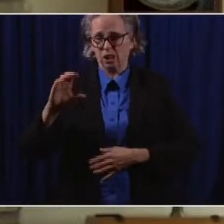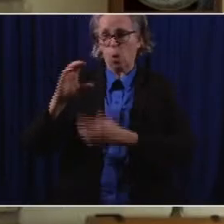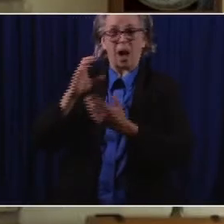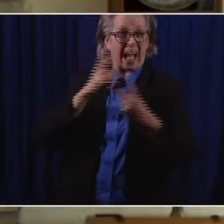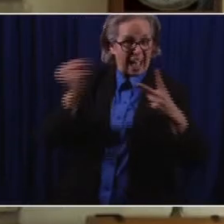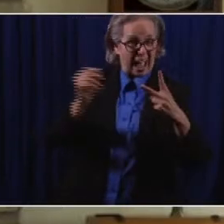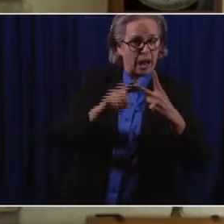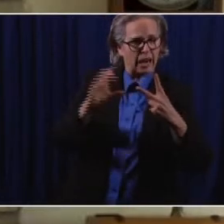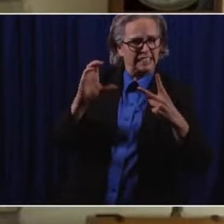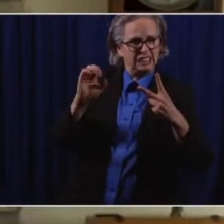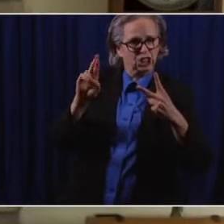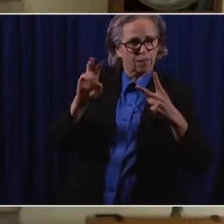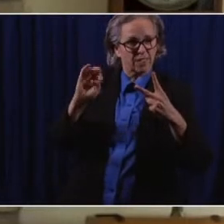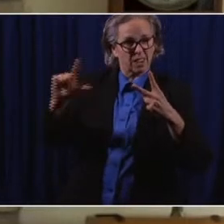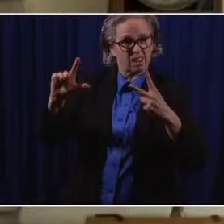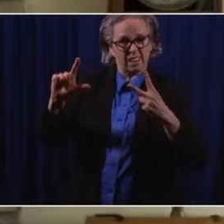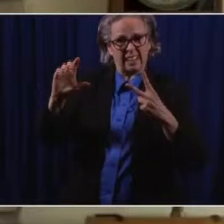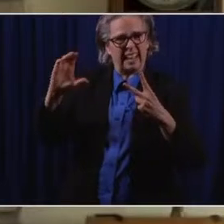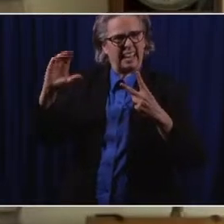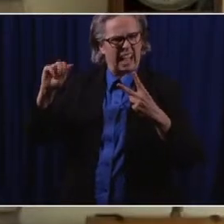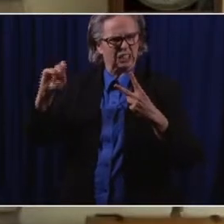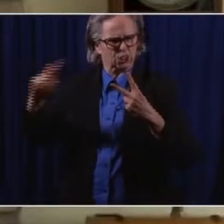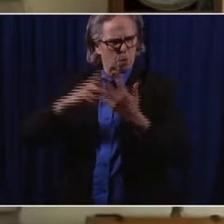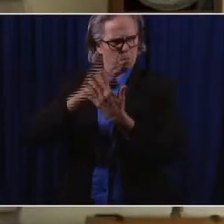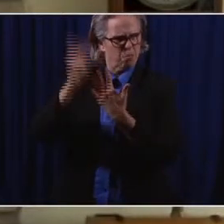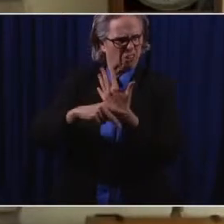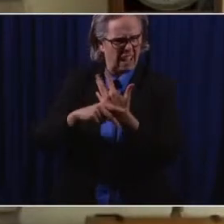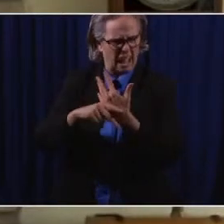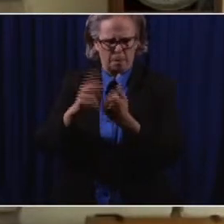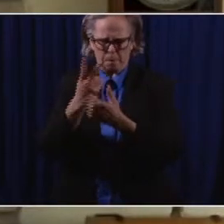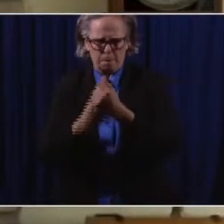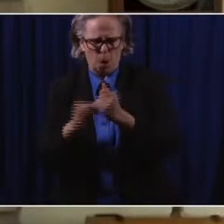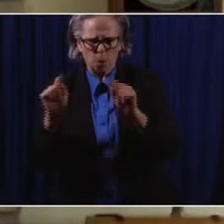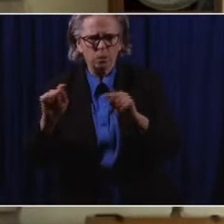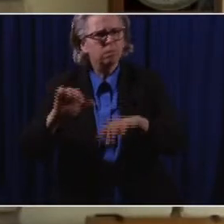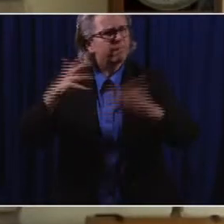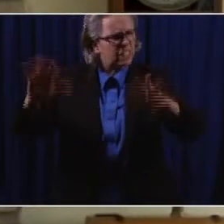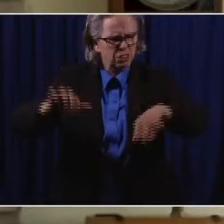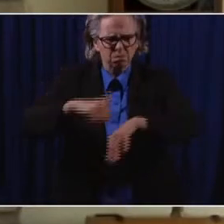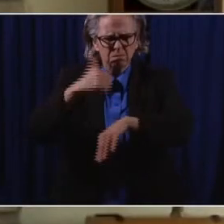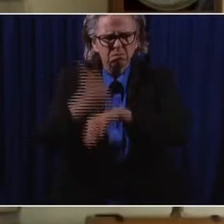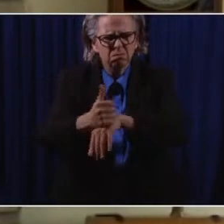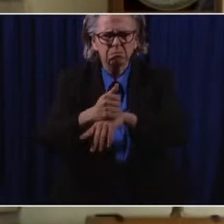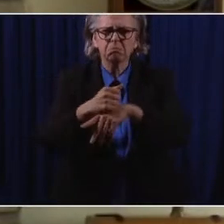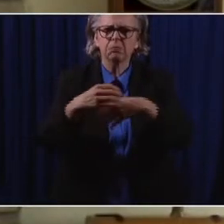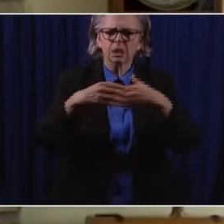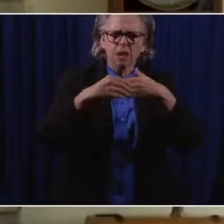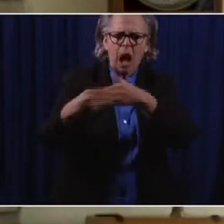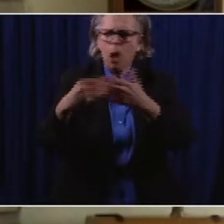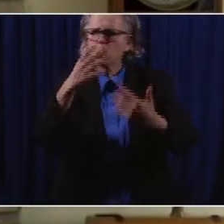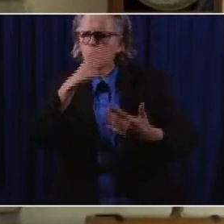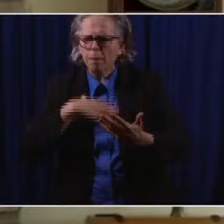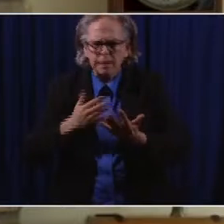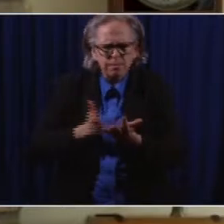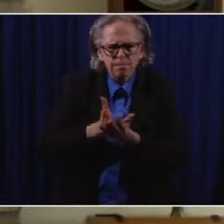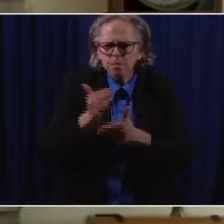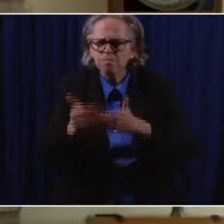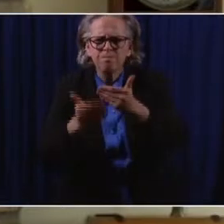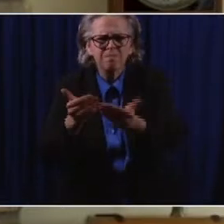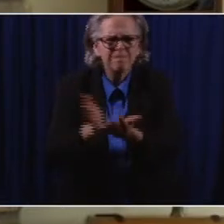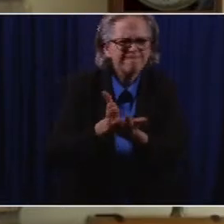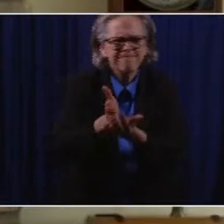and guiding them through the healthcare process. The program also offers no-cost screenings and diagnostic